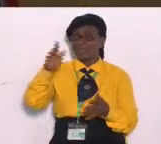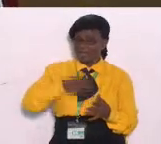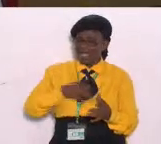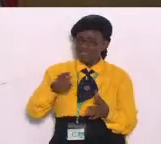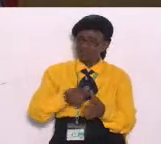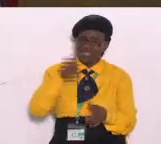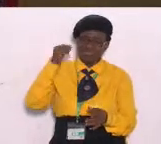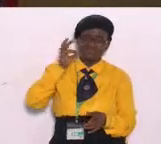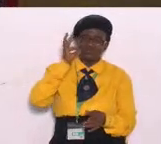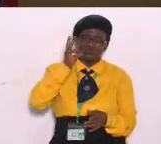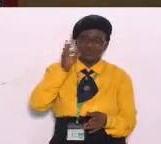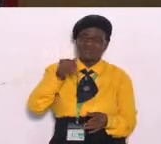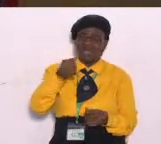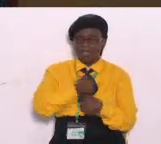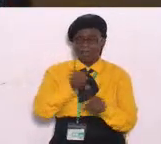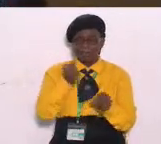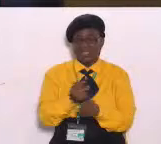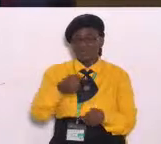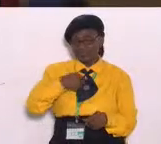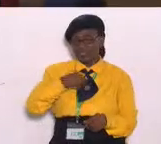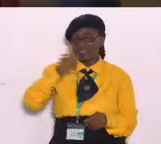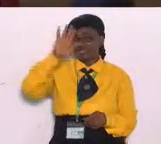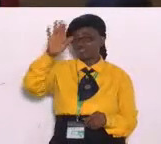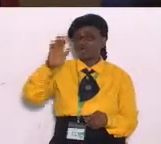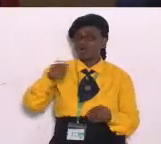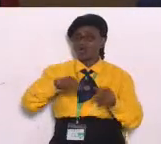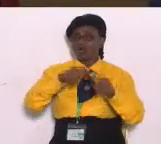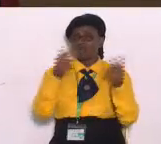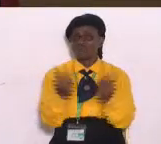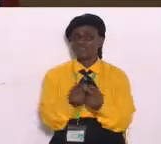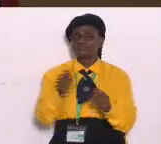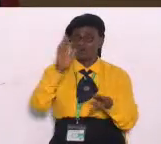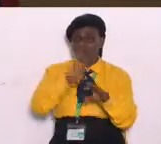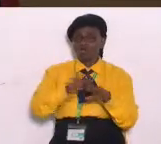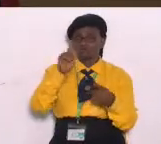Make me your vessel unto honor.